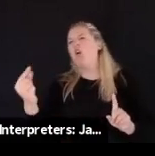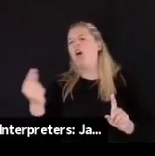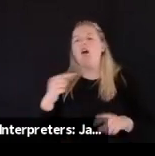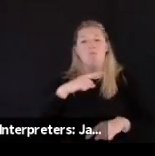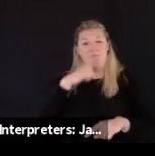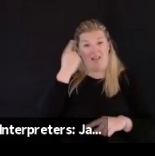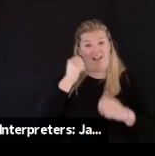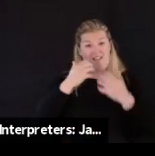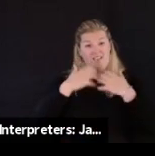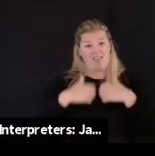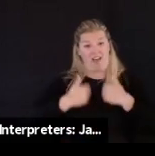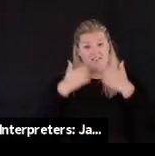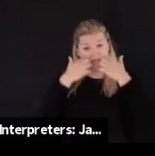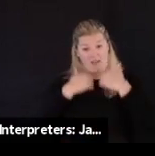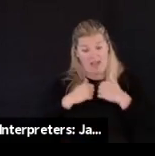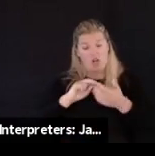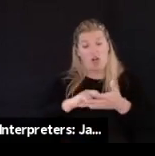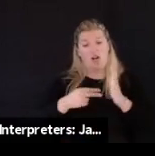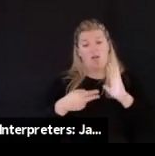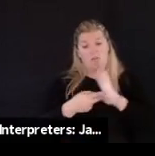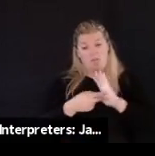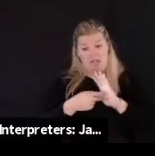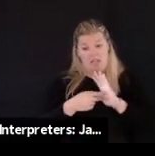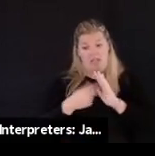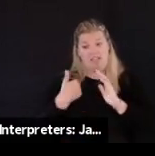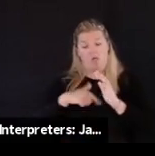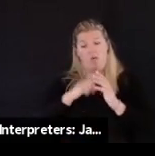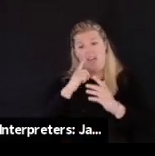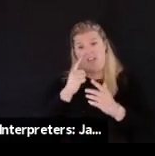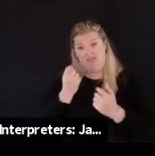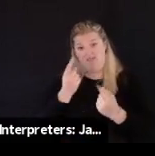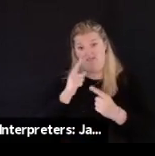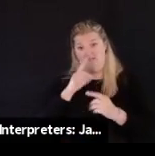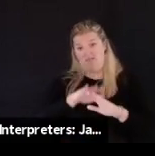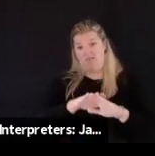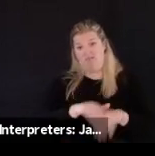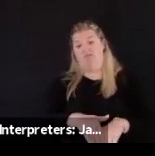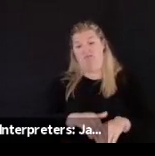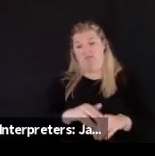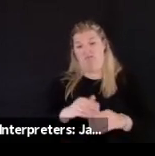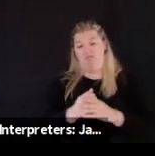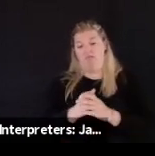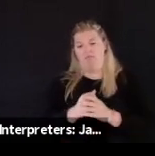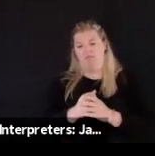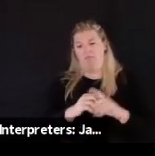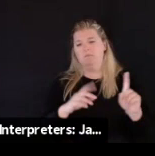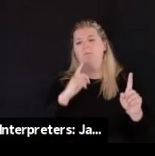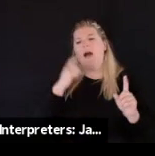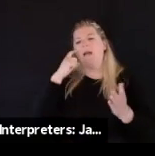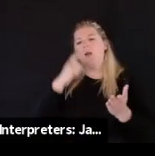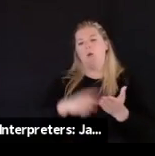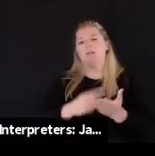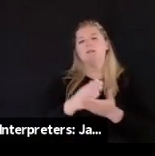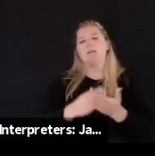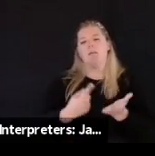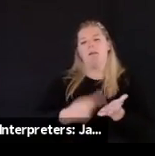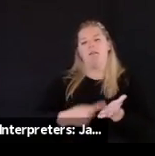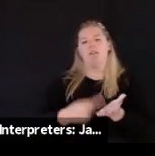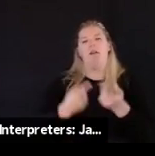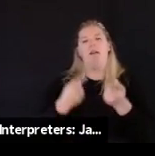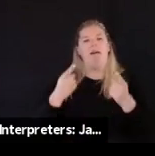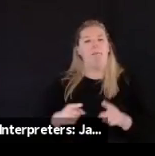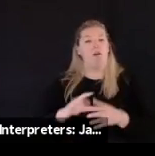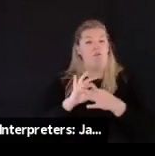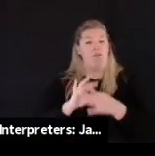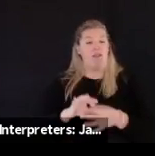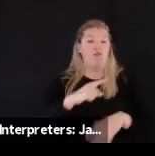from our society's actions that we don't. Okay, so I did notice that there was some conversation going back and forth about Black lives and